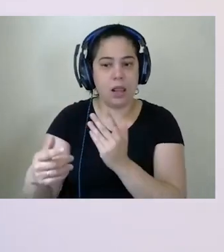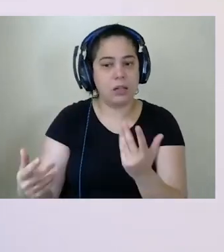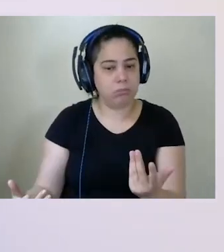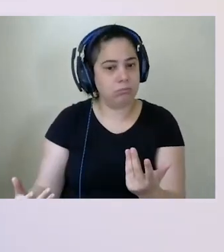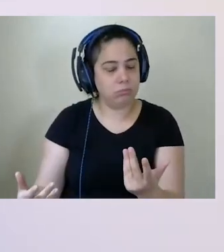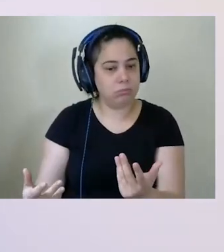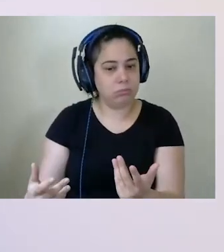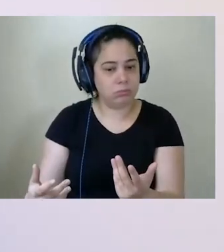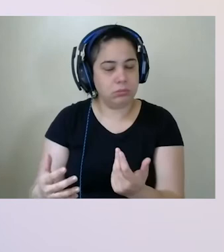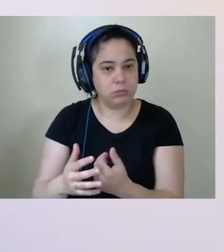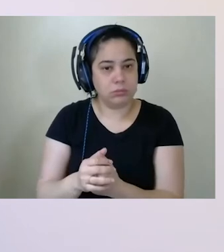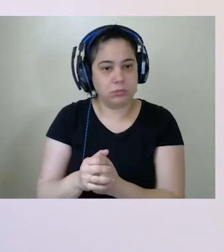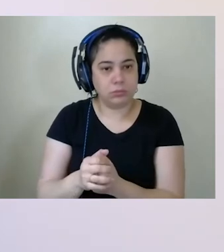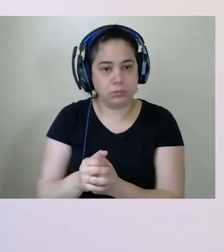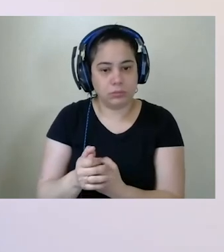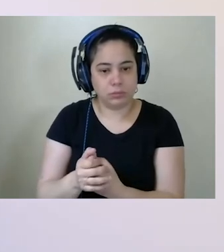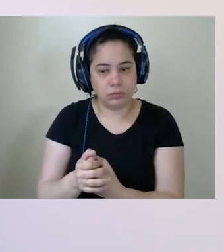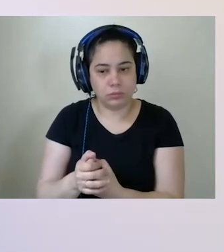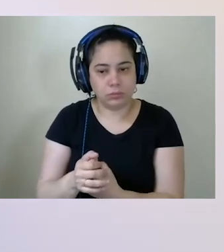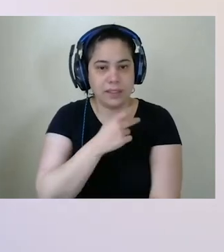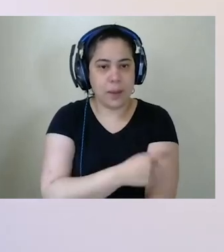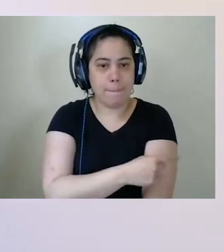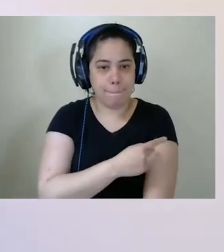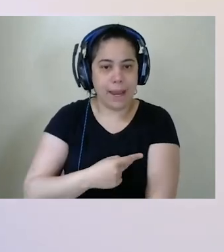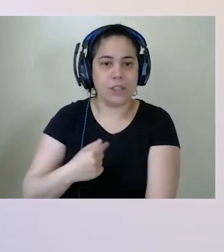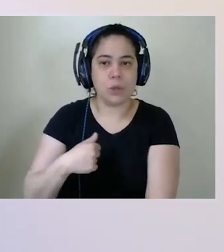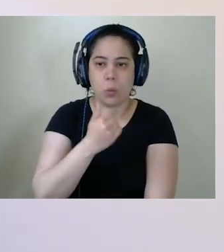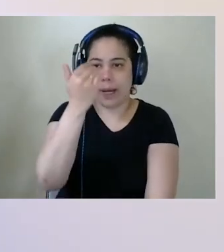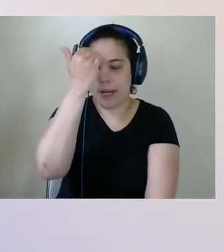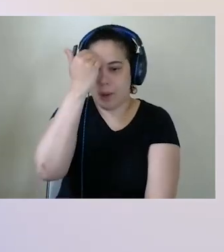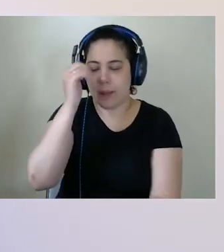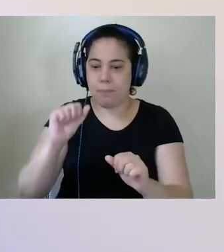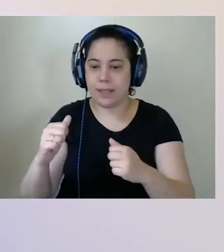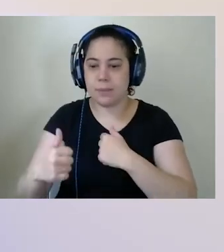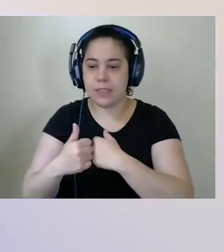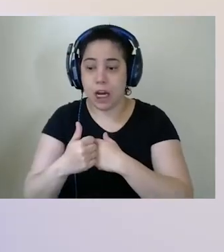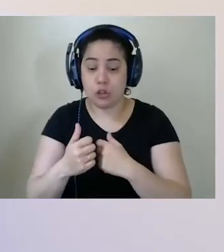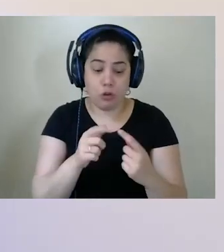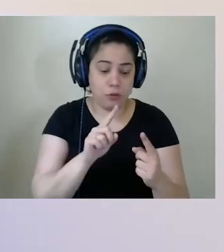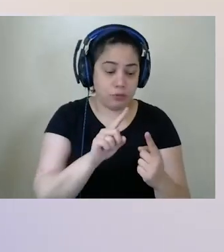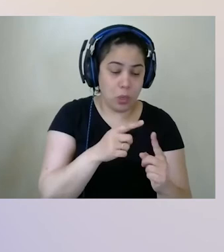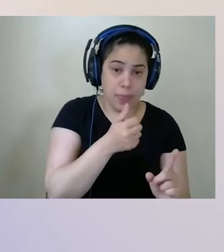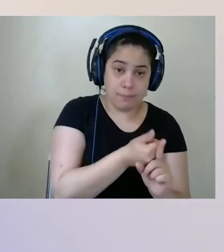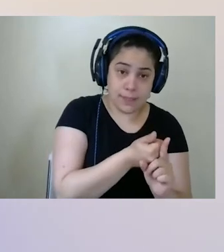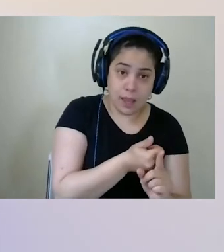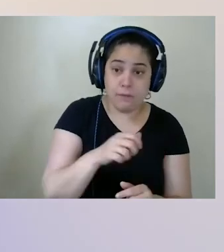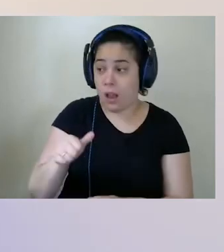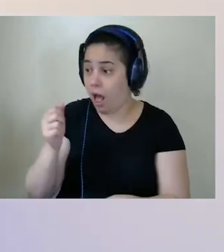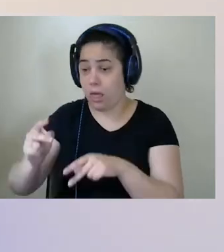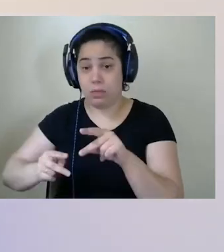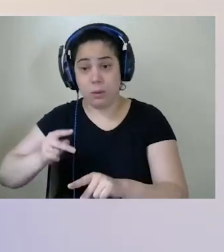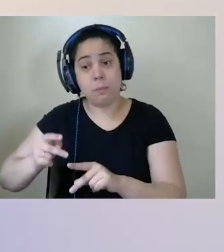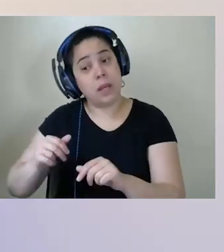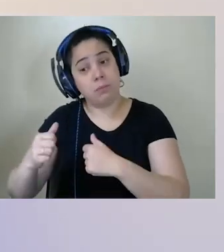and threat to themselves or threat to other people, and it can, you know,